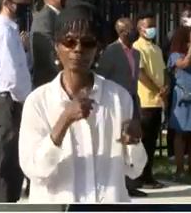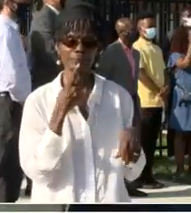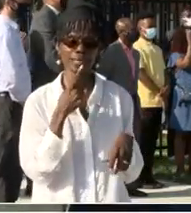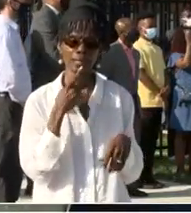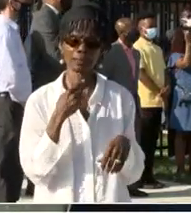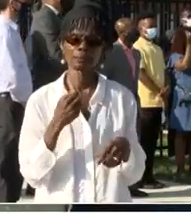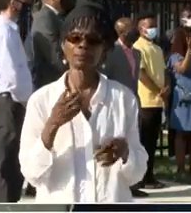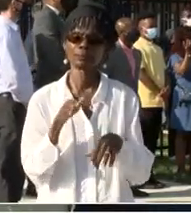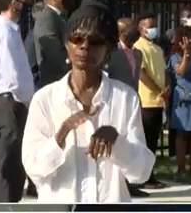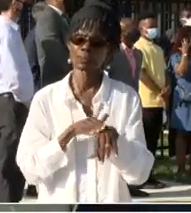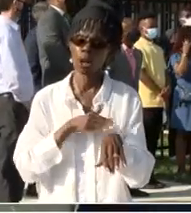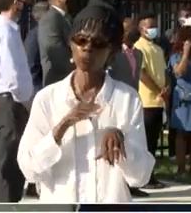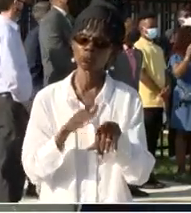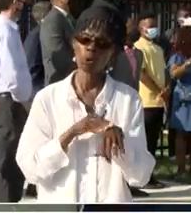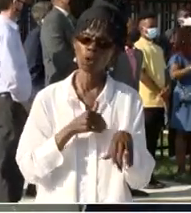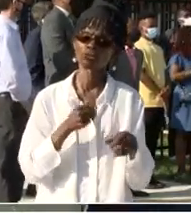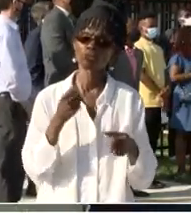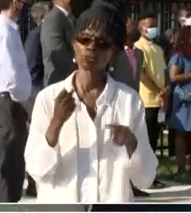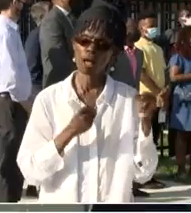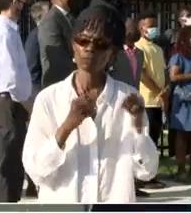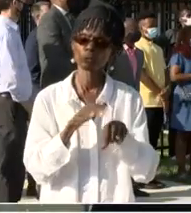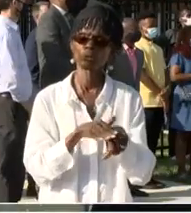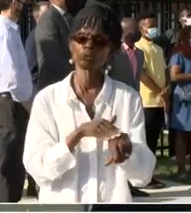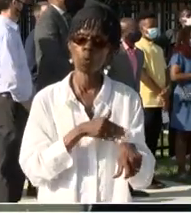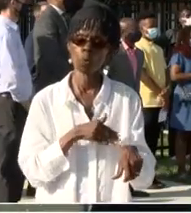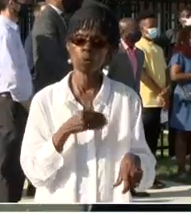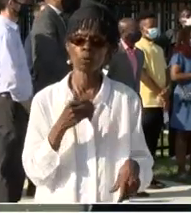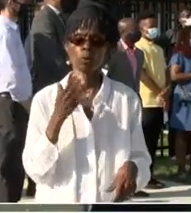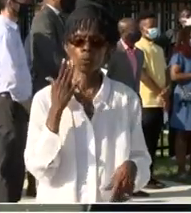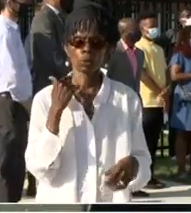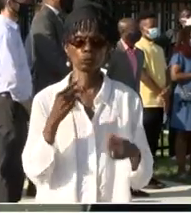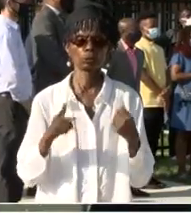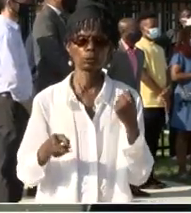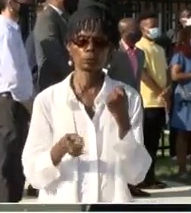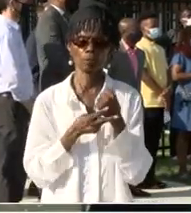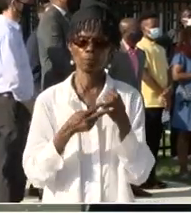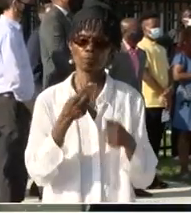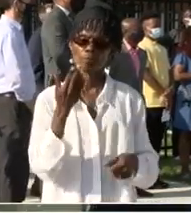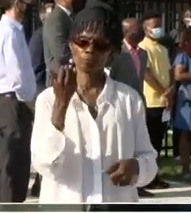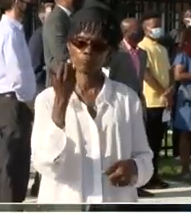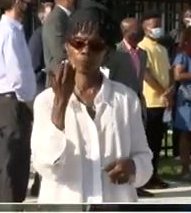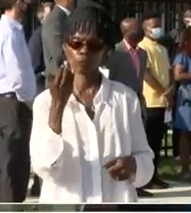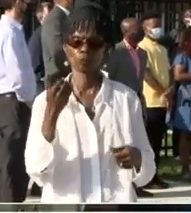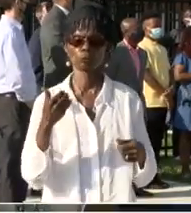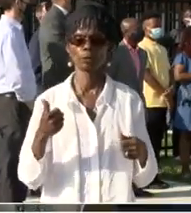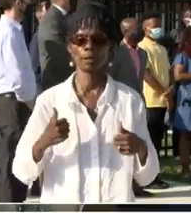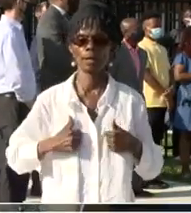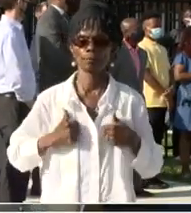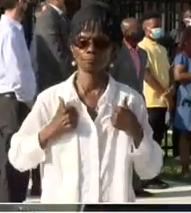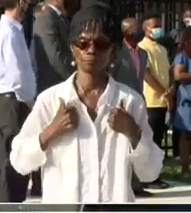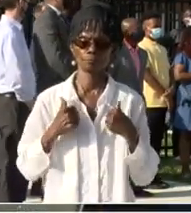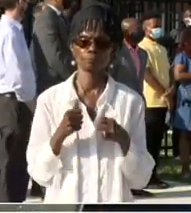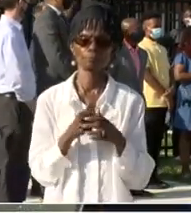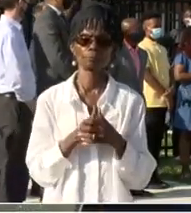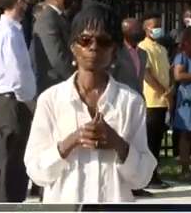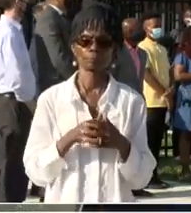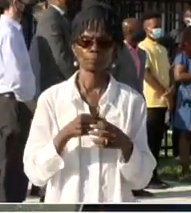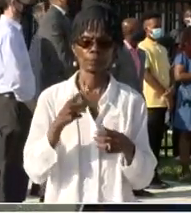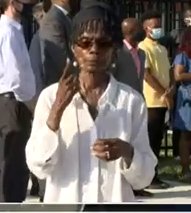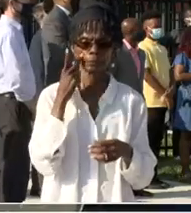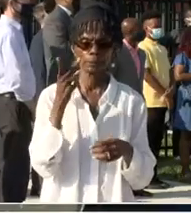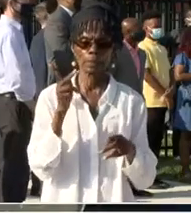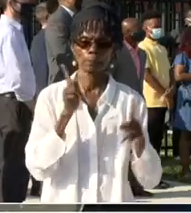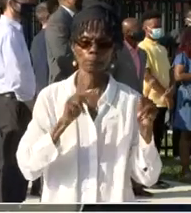down. We have our young people who I've seen, I think, every mode of transportation this morning, from